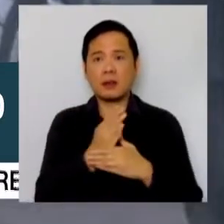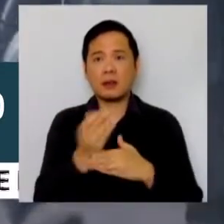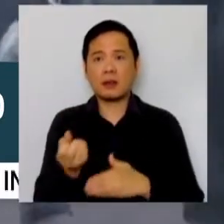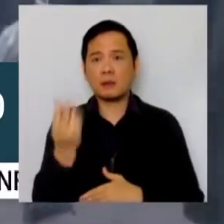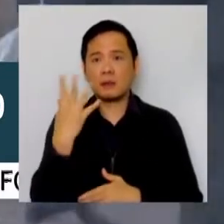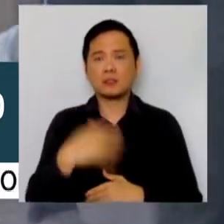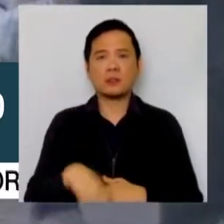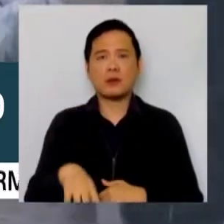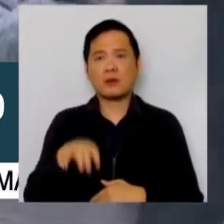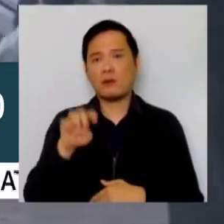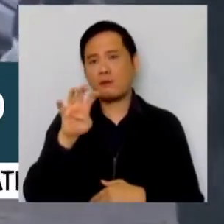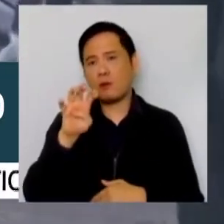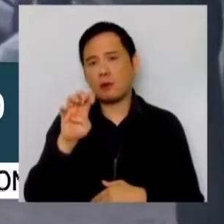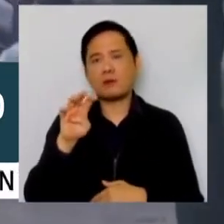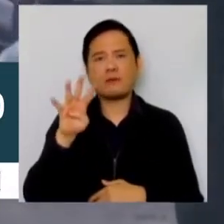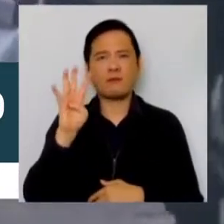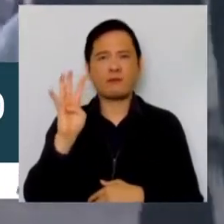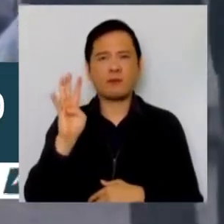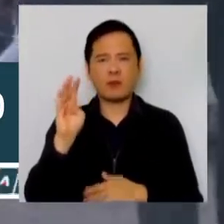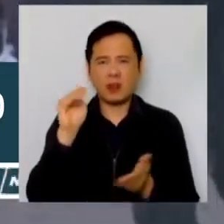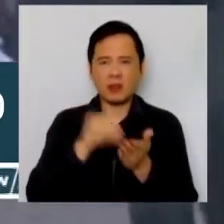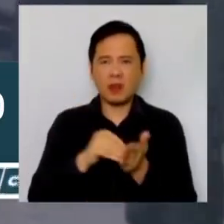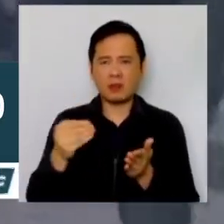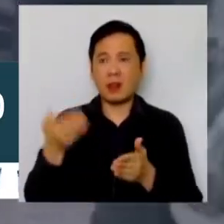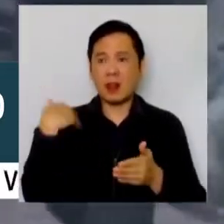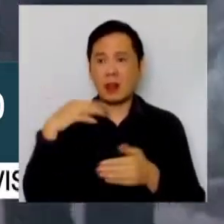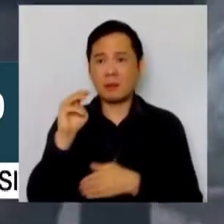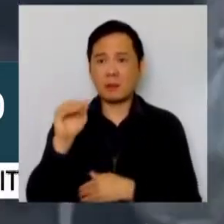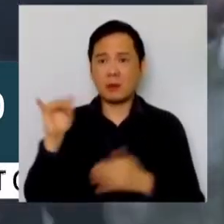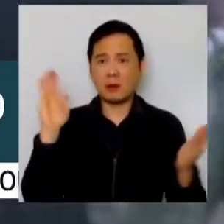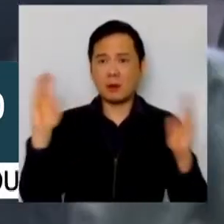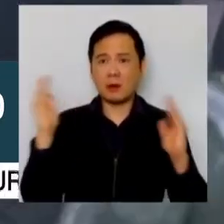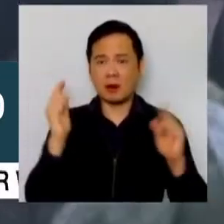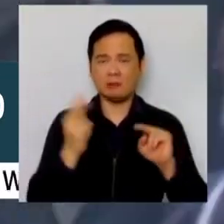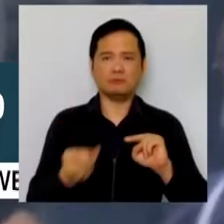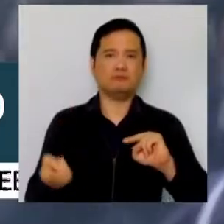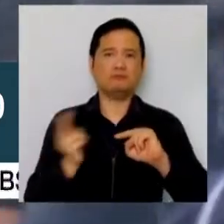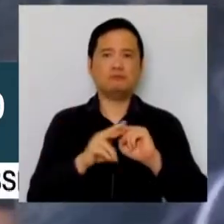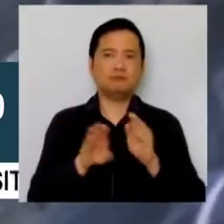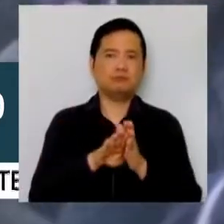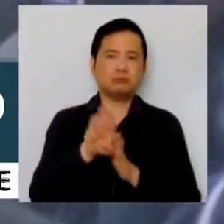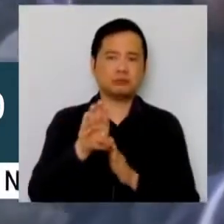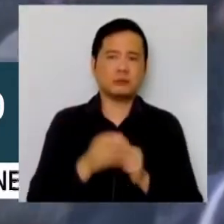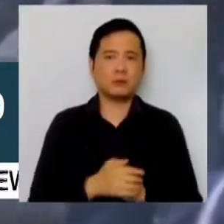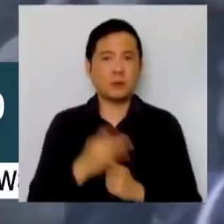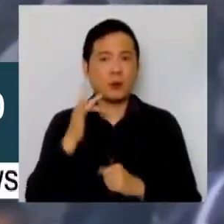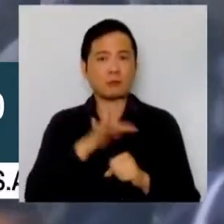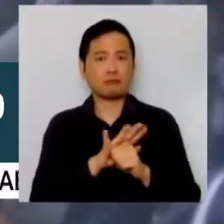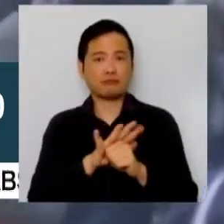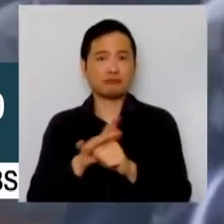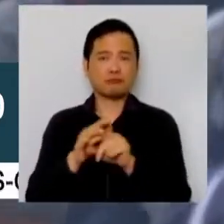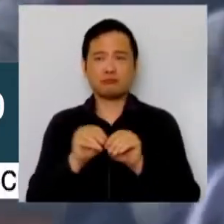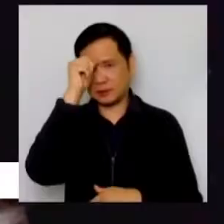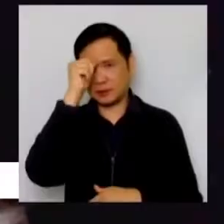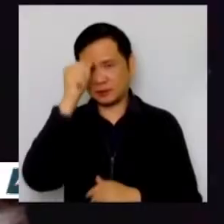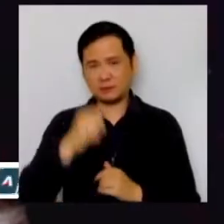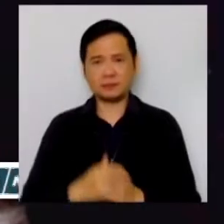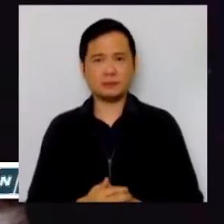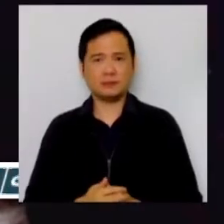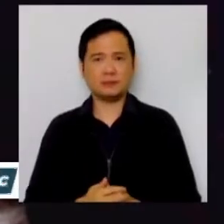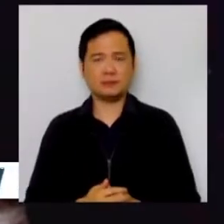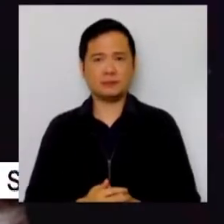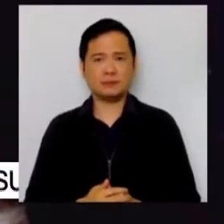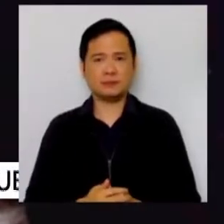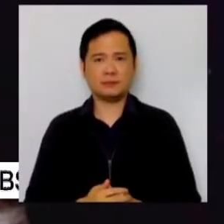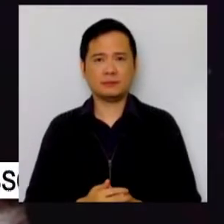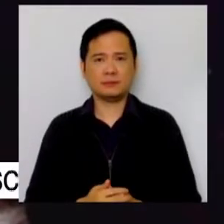than 414,000 recorded last May as the Omicron variant wreaks havoc nationwide. The